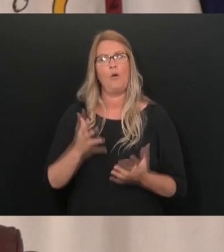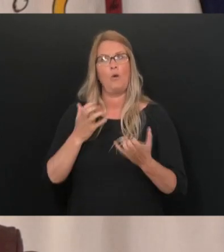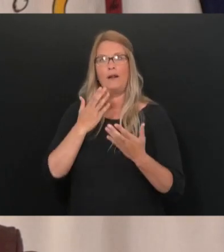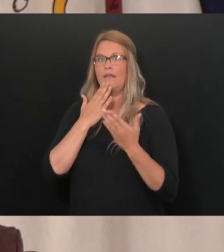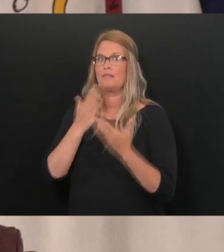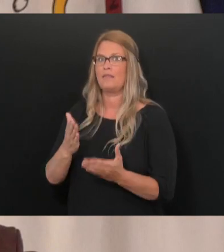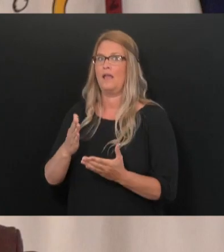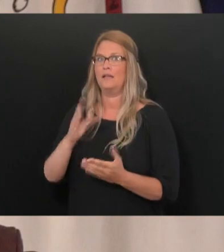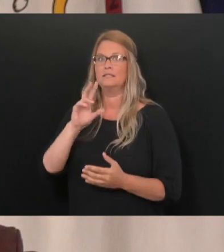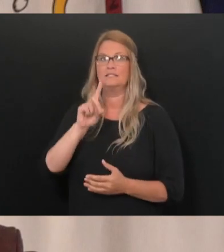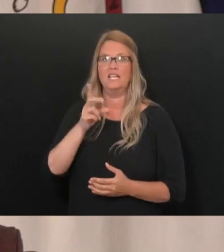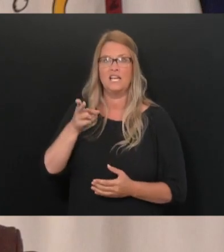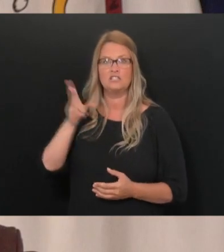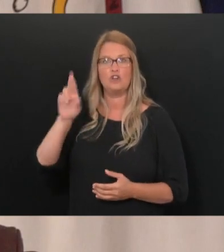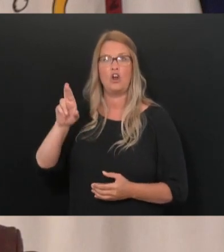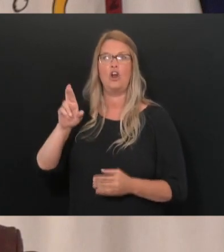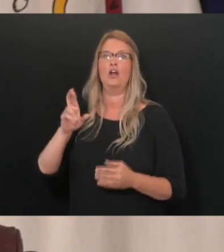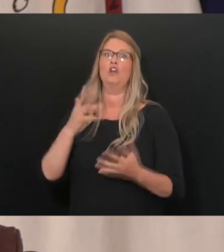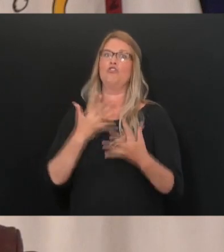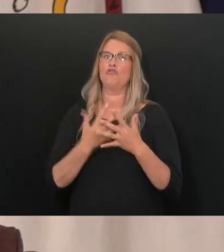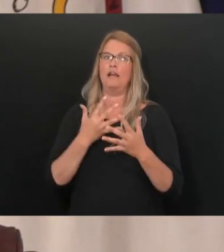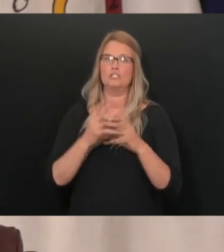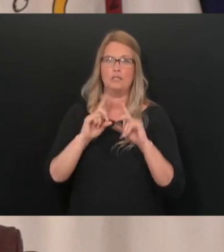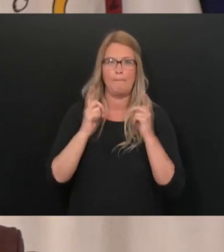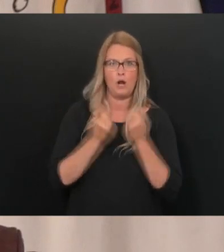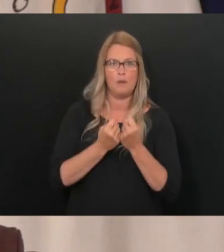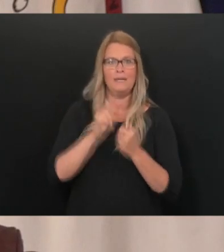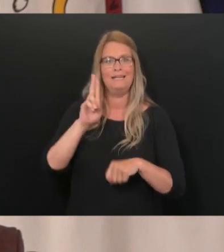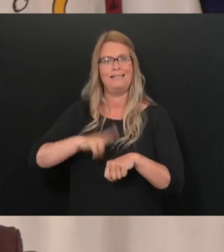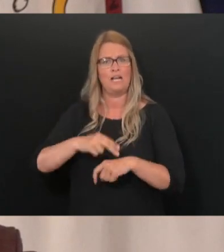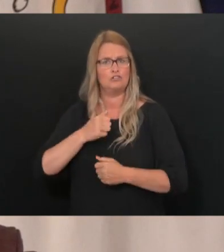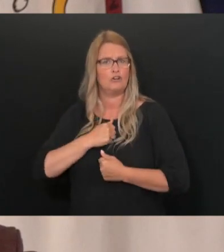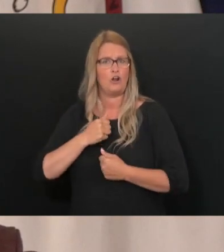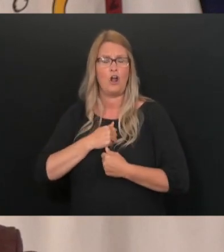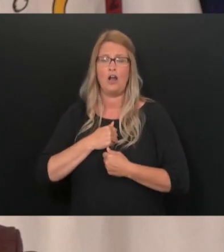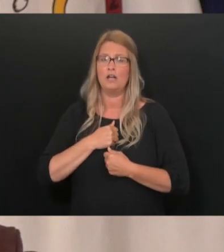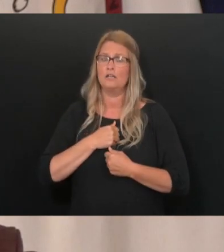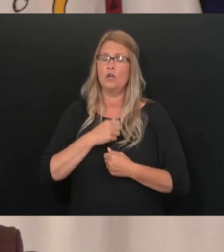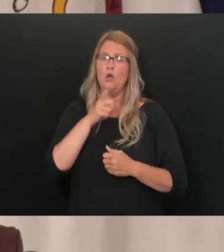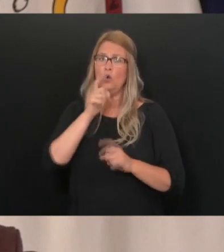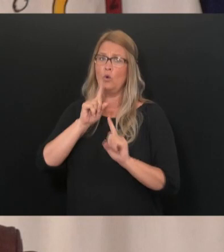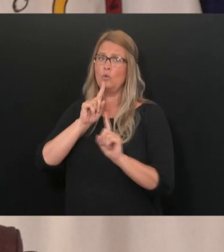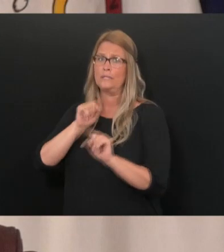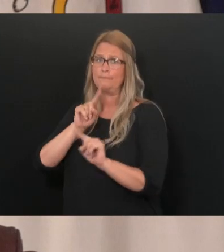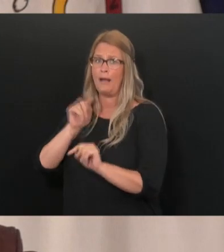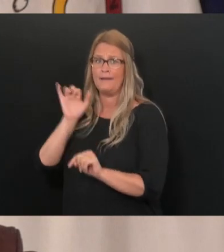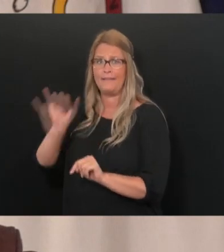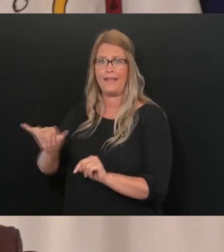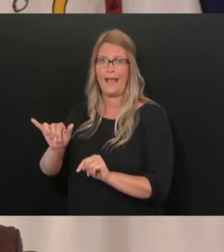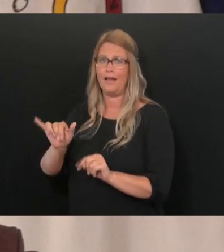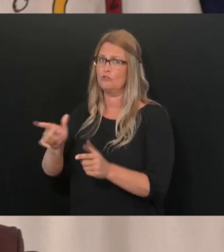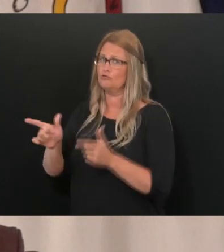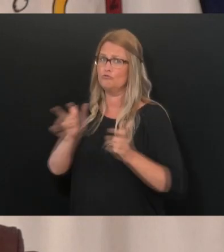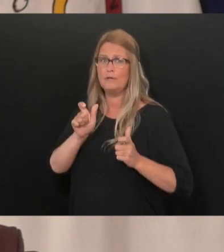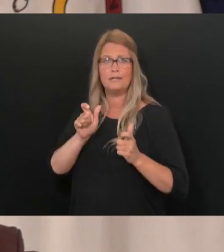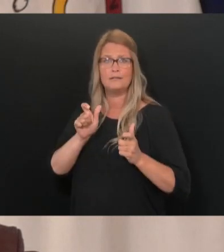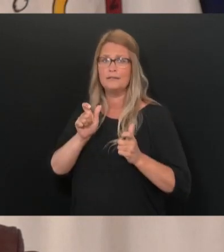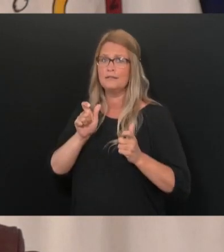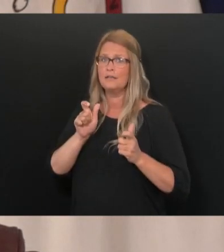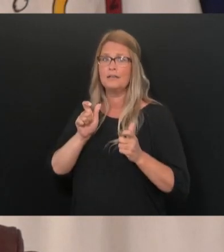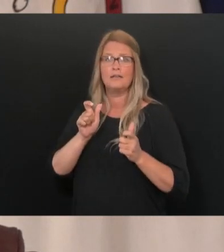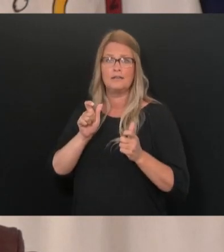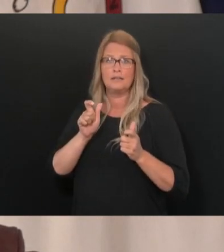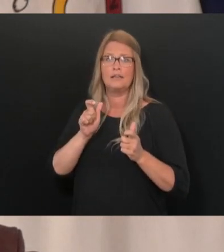of Corrections, the DHHR, the National Guard, and anyone for quickly responding to this situation. I think we've